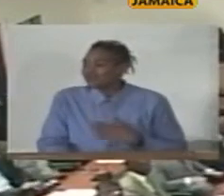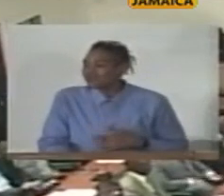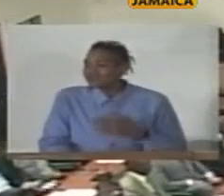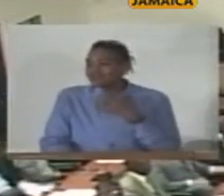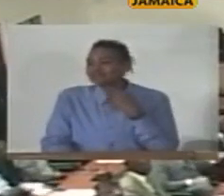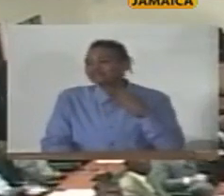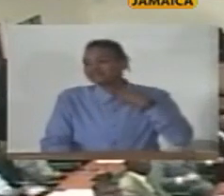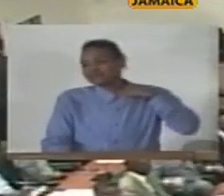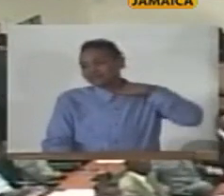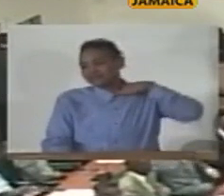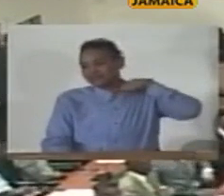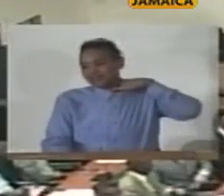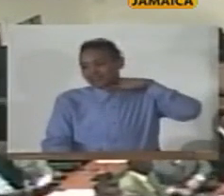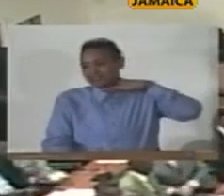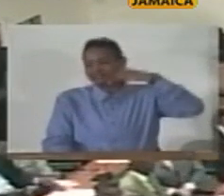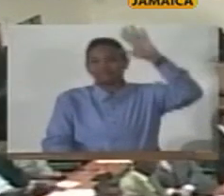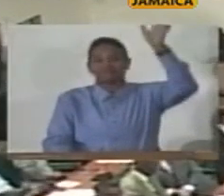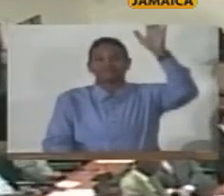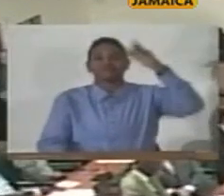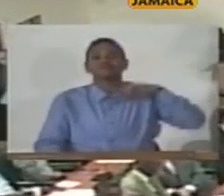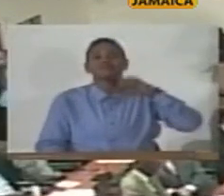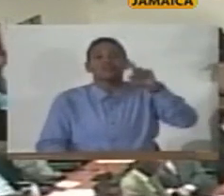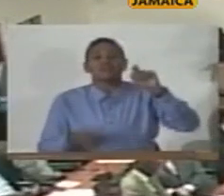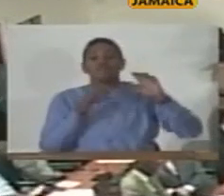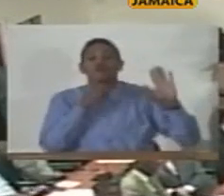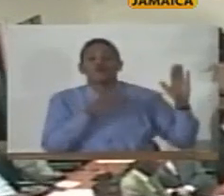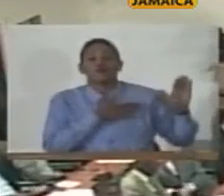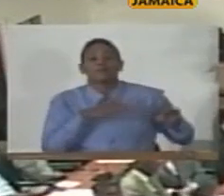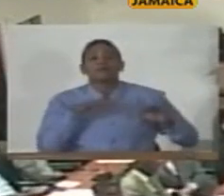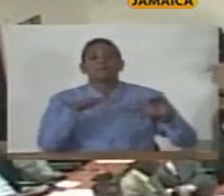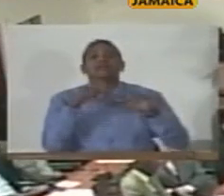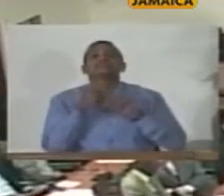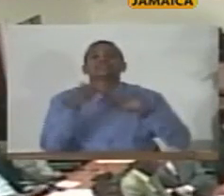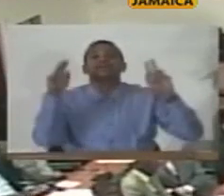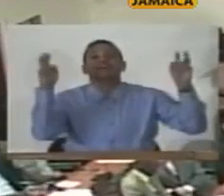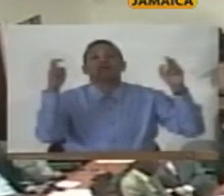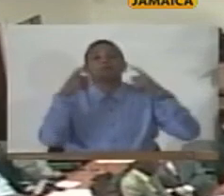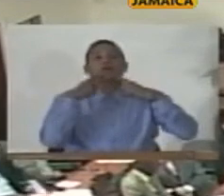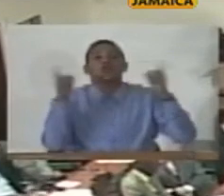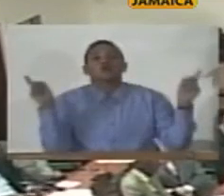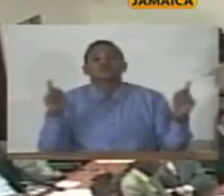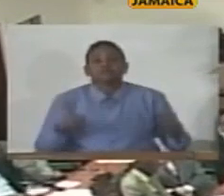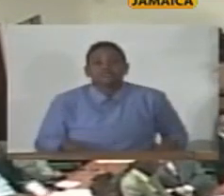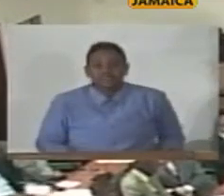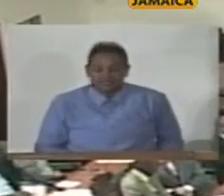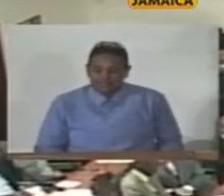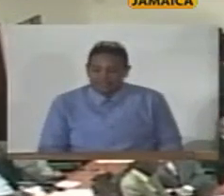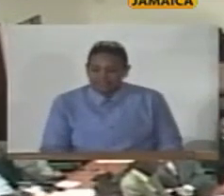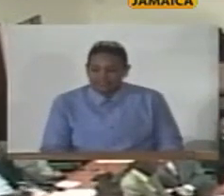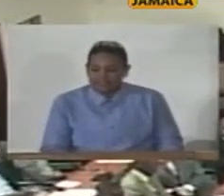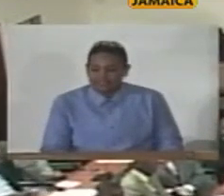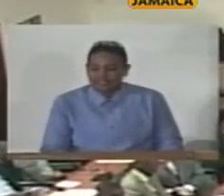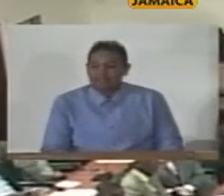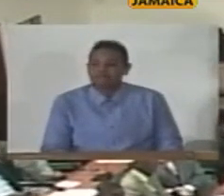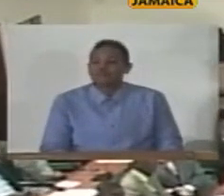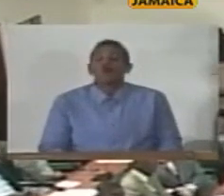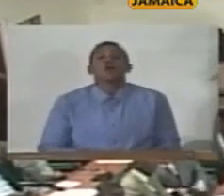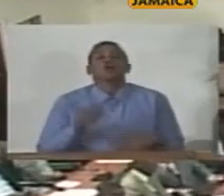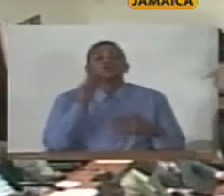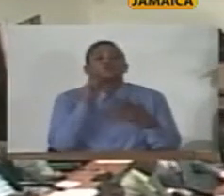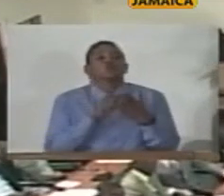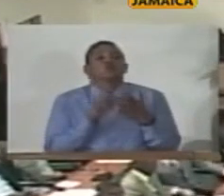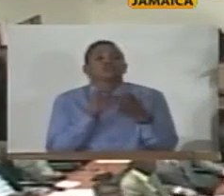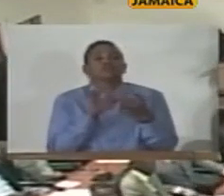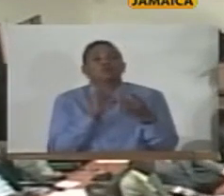Mr. Speaker, I ask for recommittal of the item announcements and notices of motions